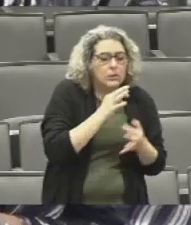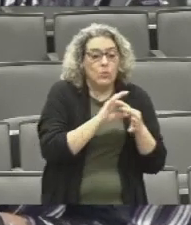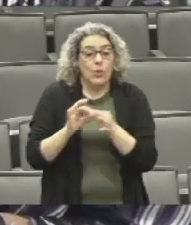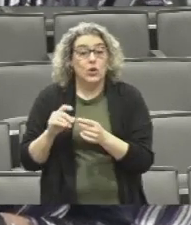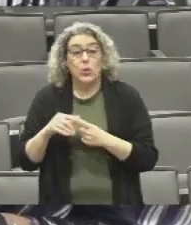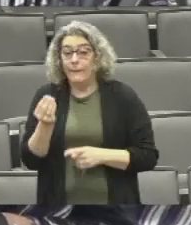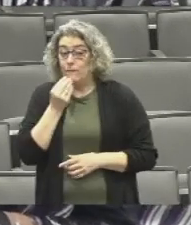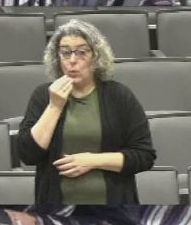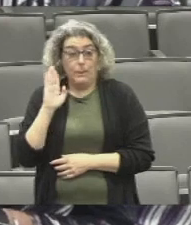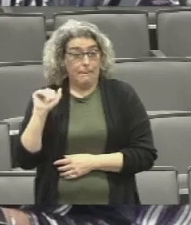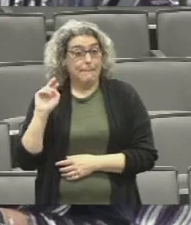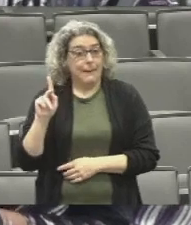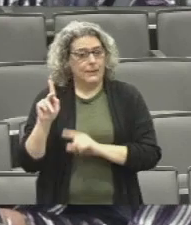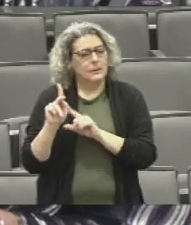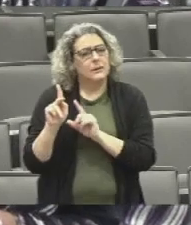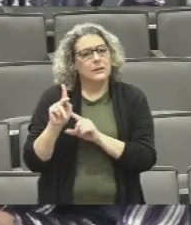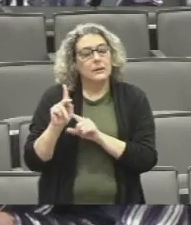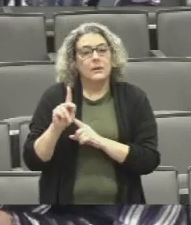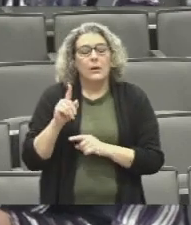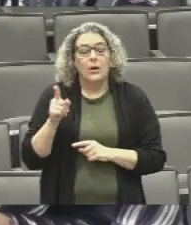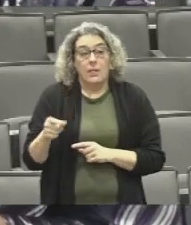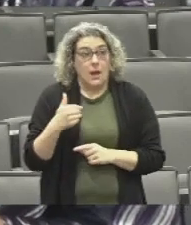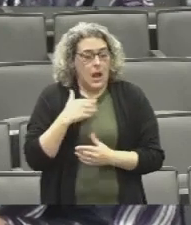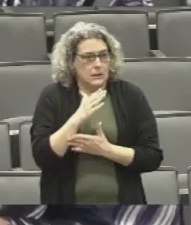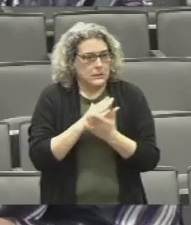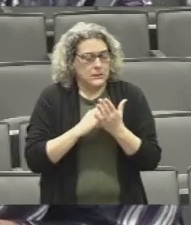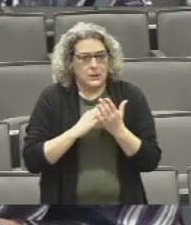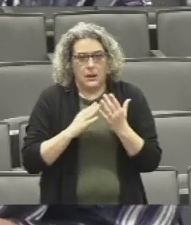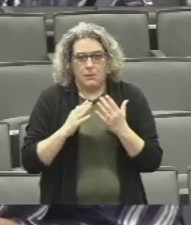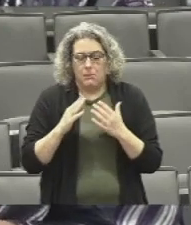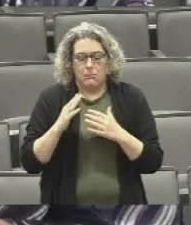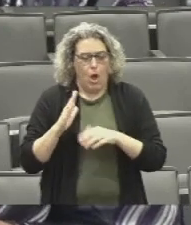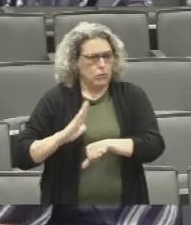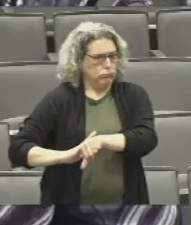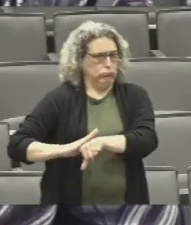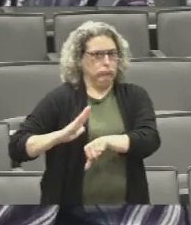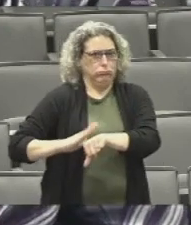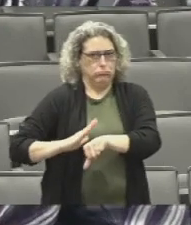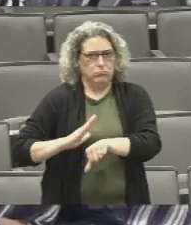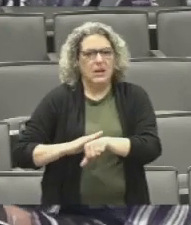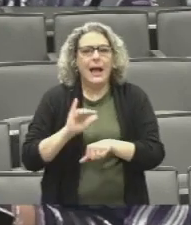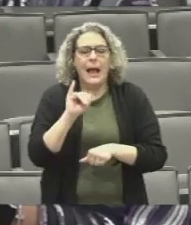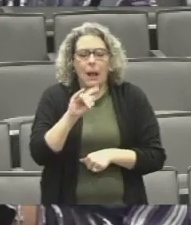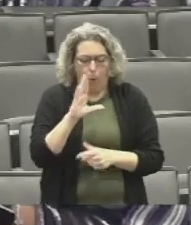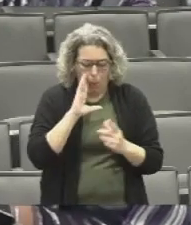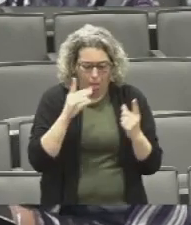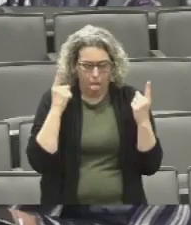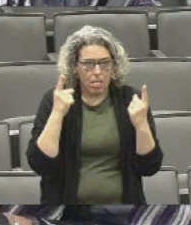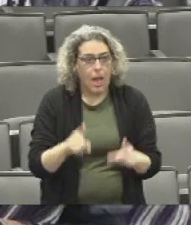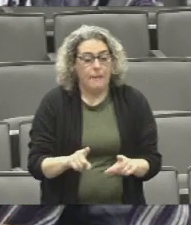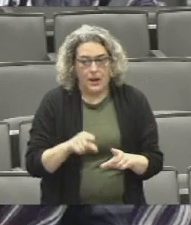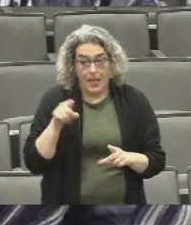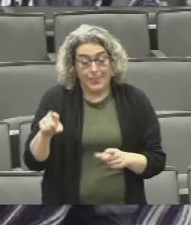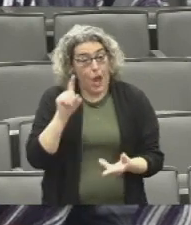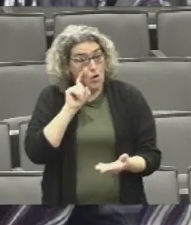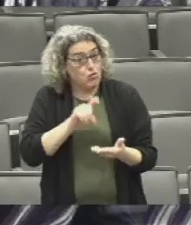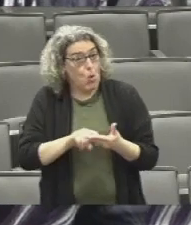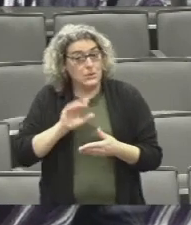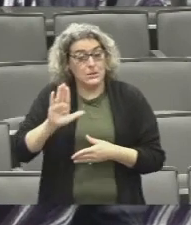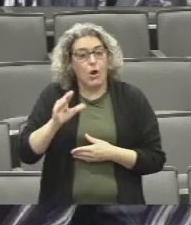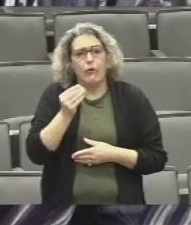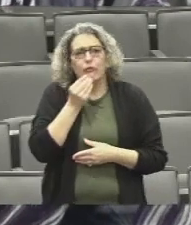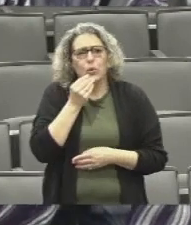bank had some very alarming signs in the beginning of this. They are seeing their food supply is